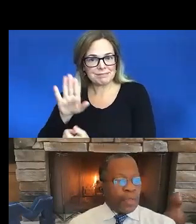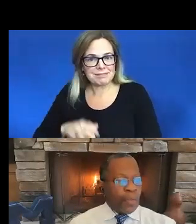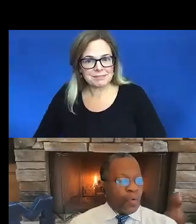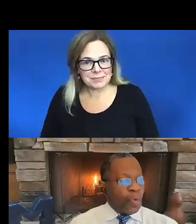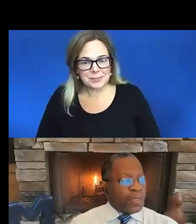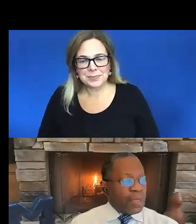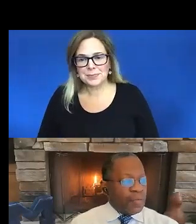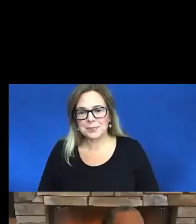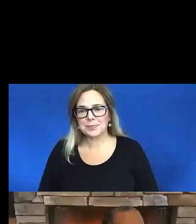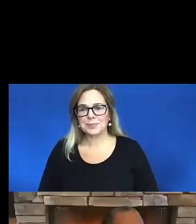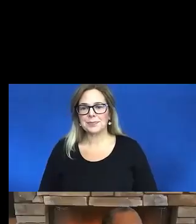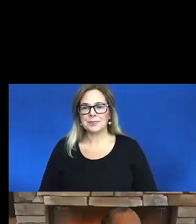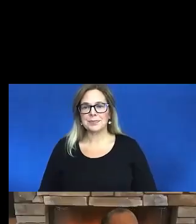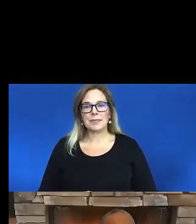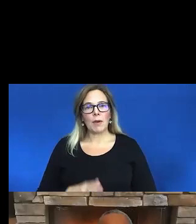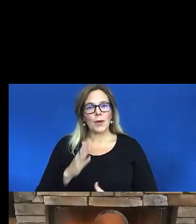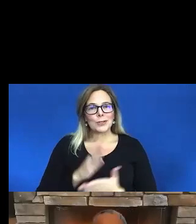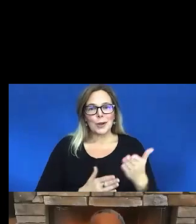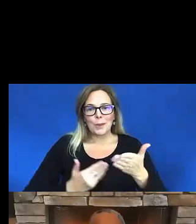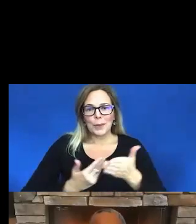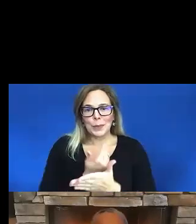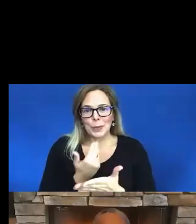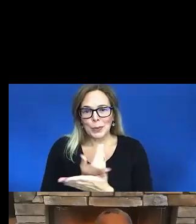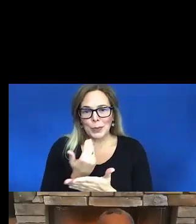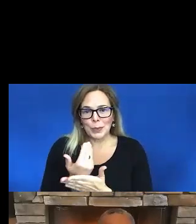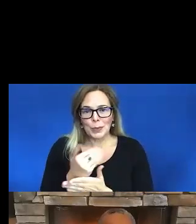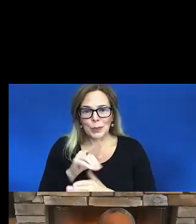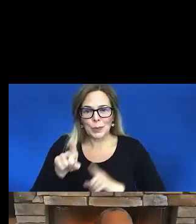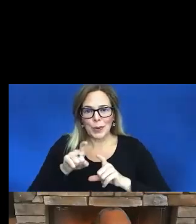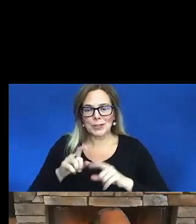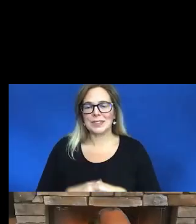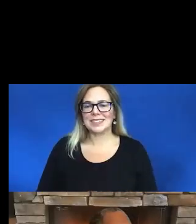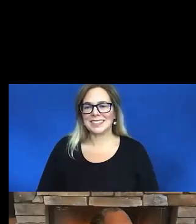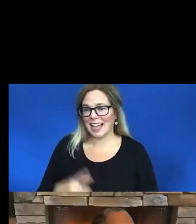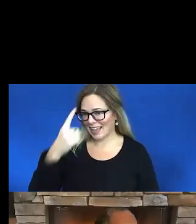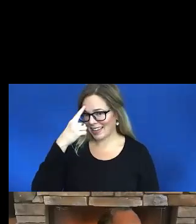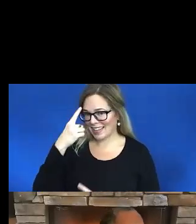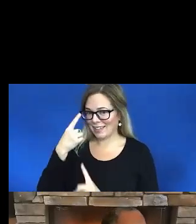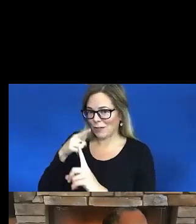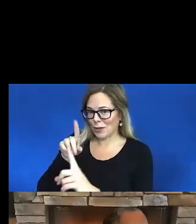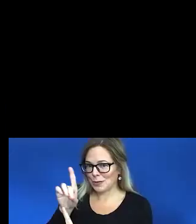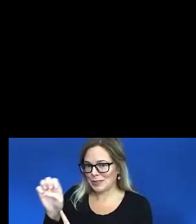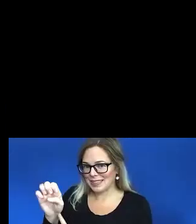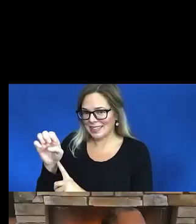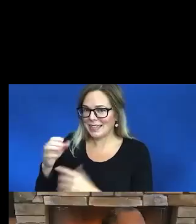There's some new questions that have just come in. I think for you, Dee. Thank you, David.